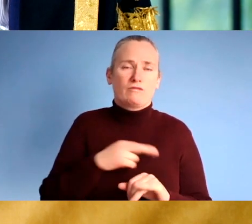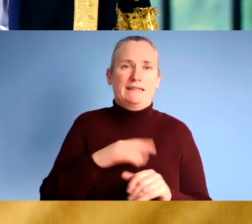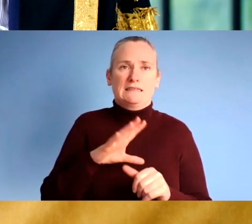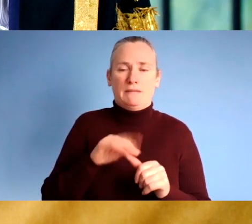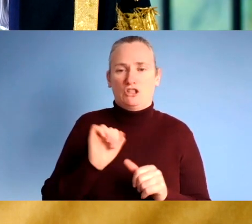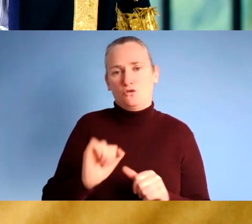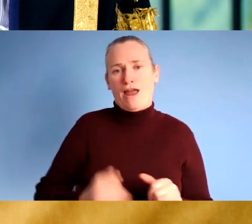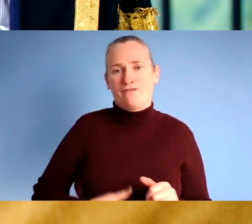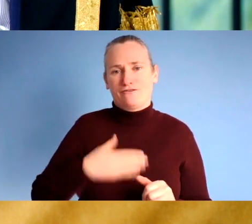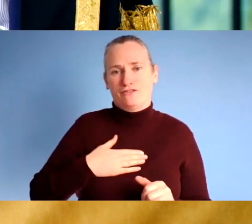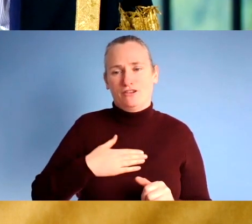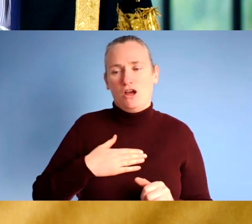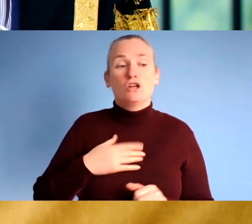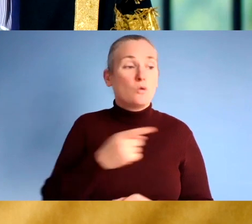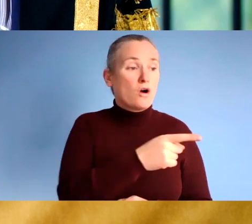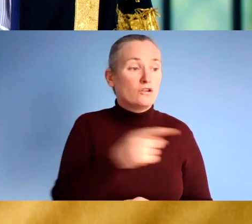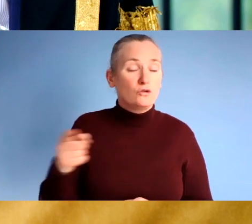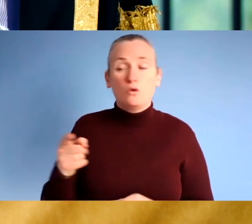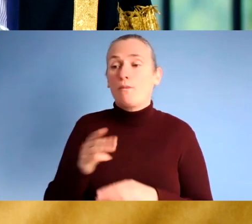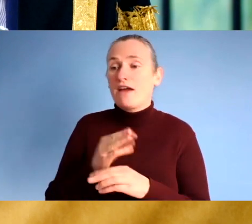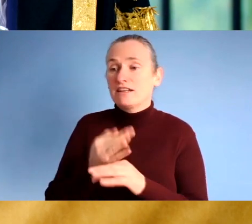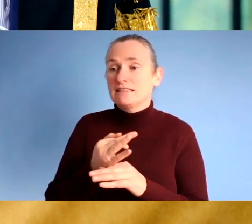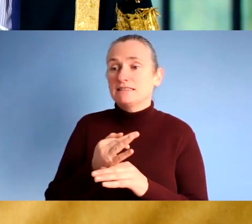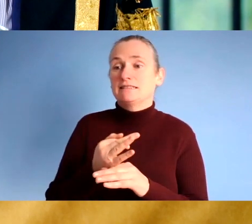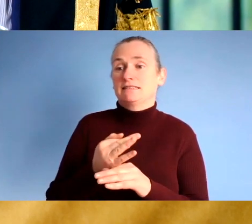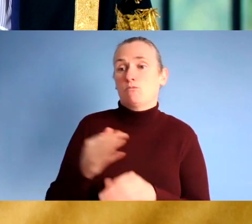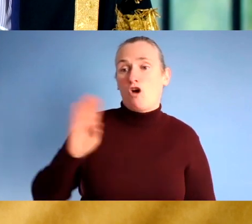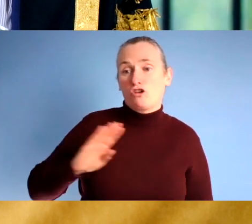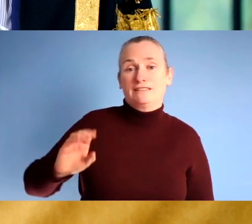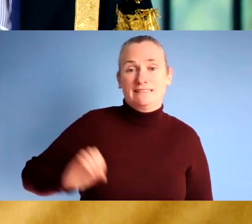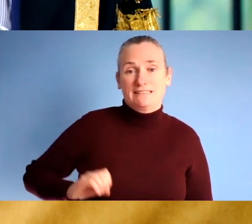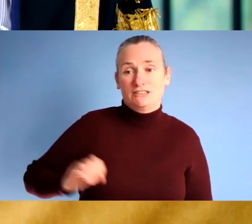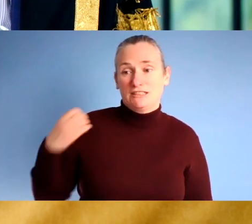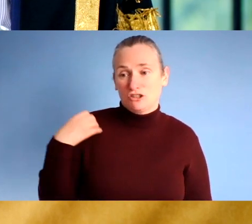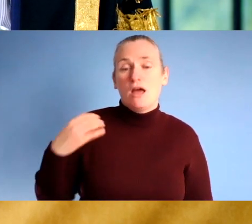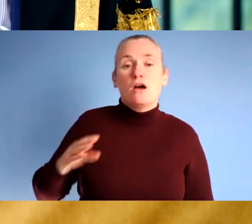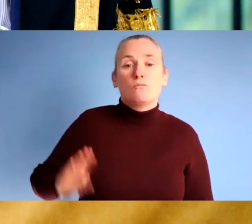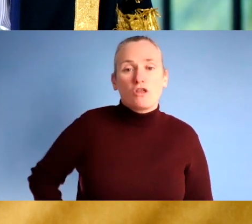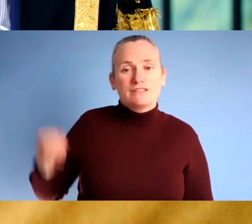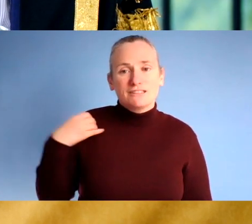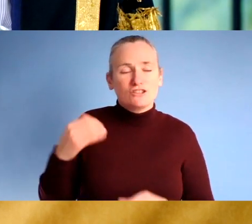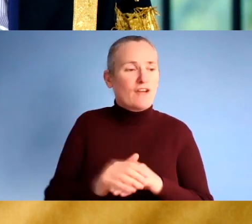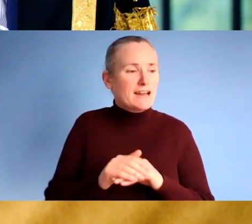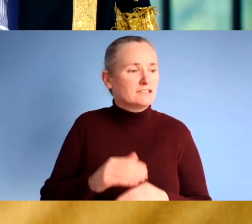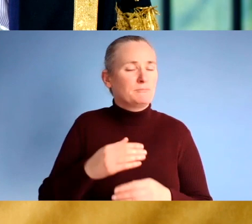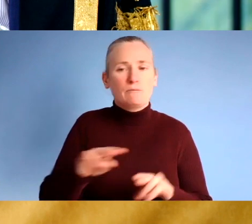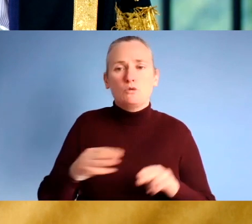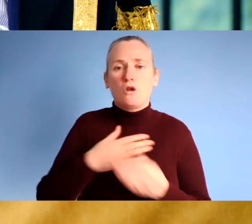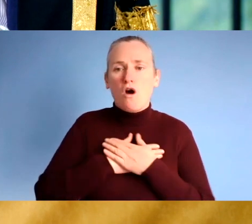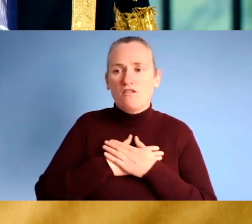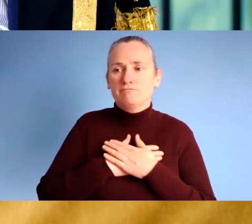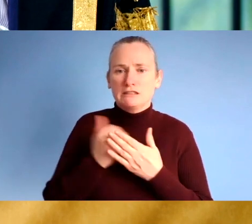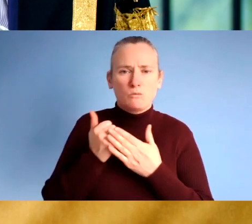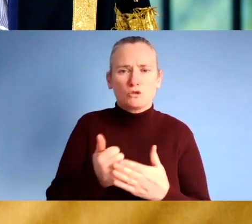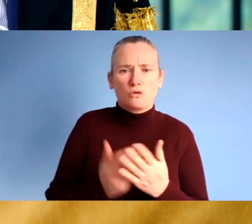life. To all the parents, siblings, and friends and loved ones who have been there for you through these tough times. Maybe occasionally, when you